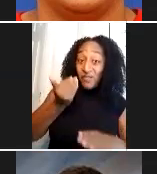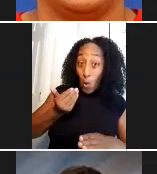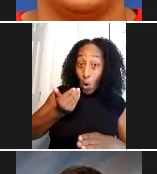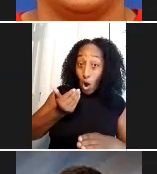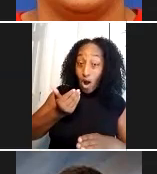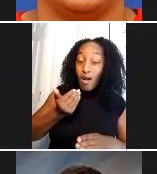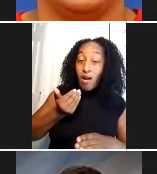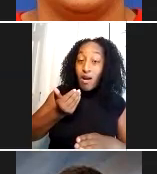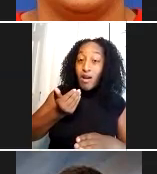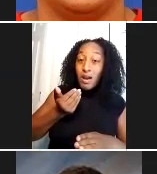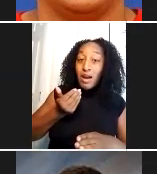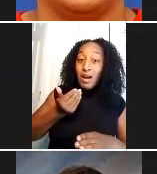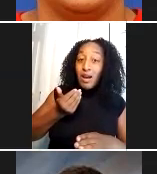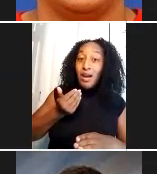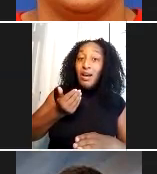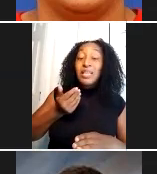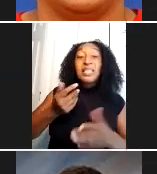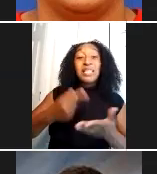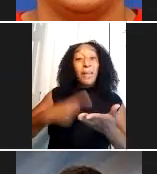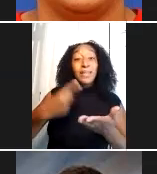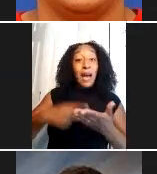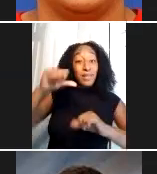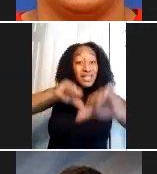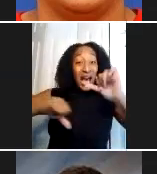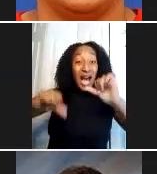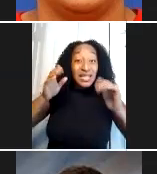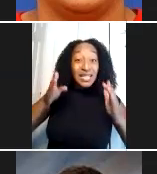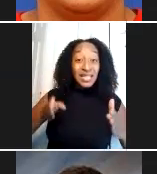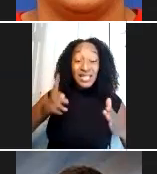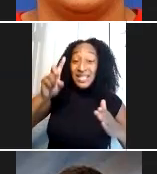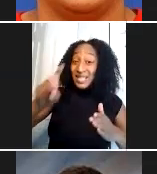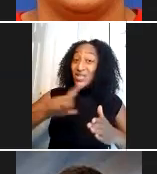have to do an exhaustive, uh, you know,